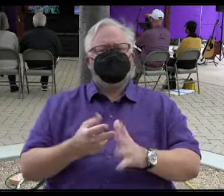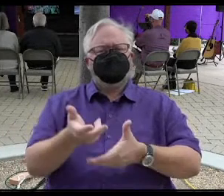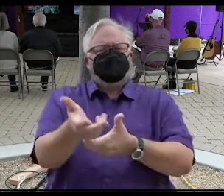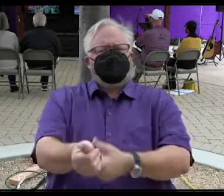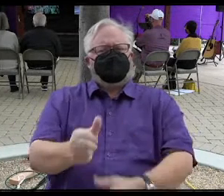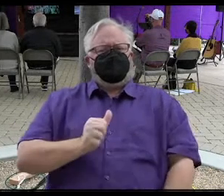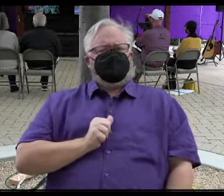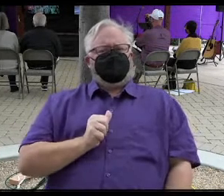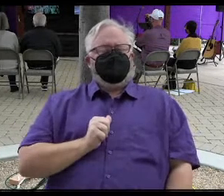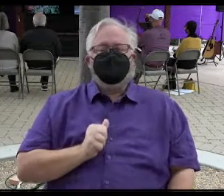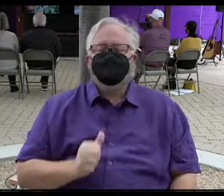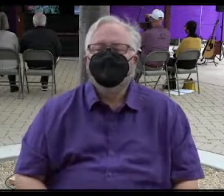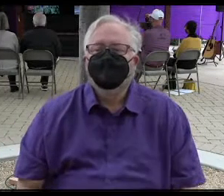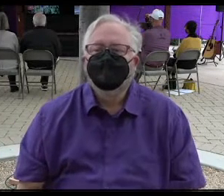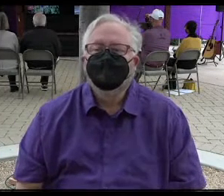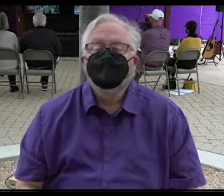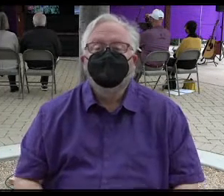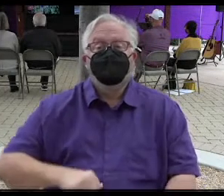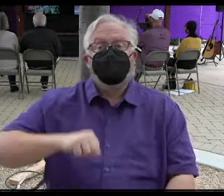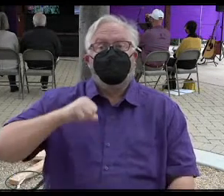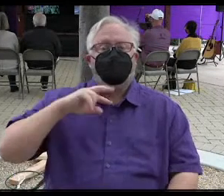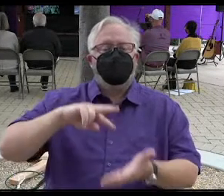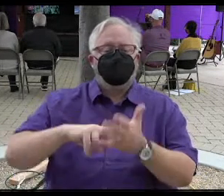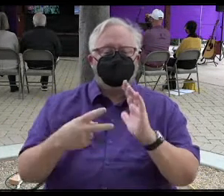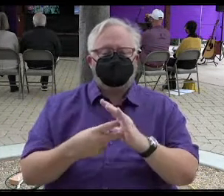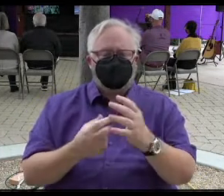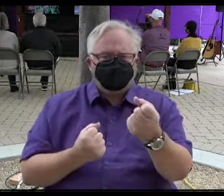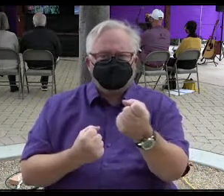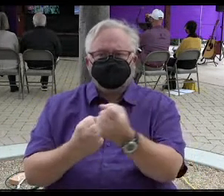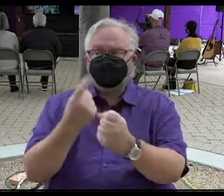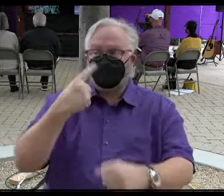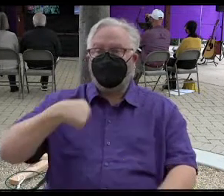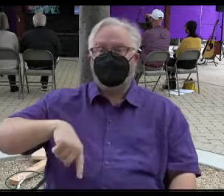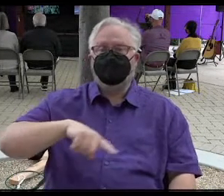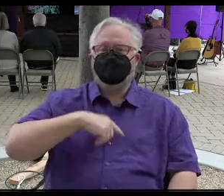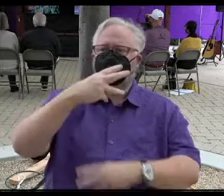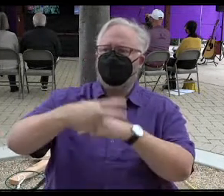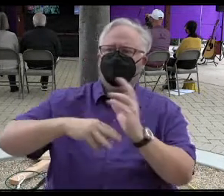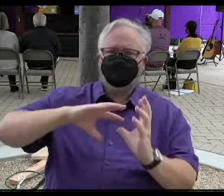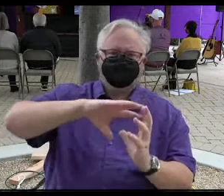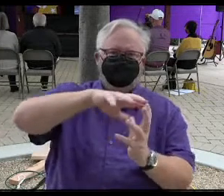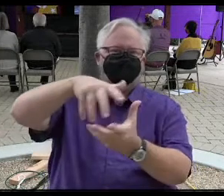me. Proud means I cheer for us, the world around.